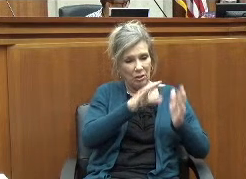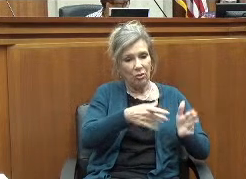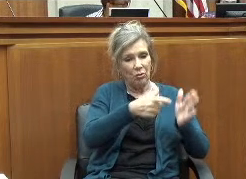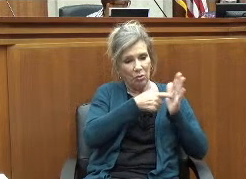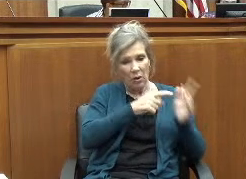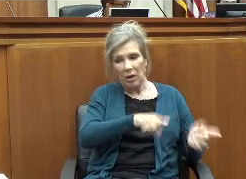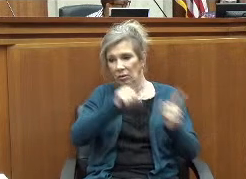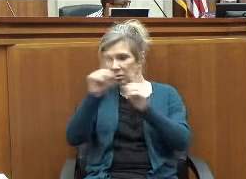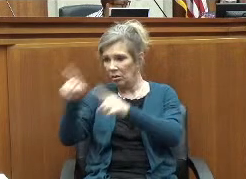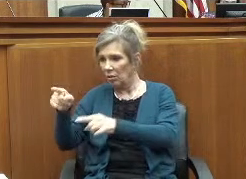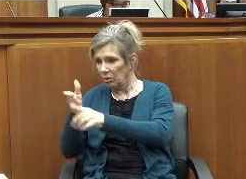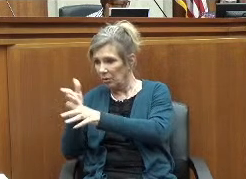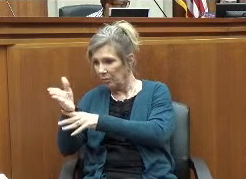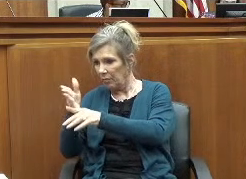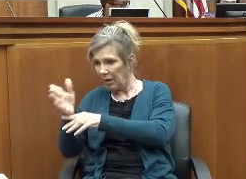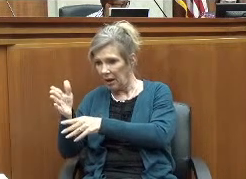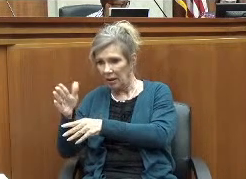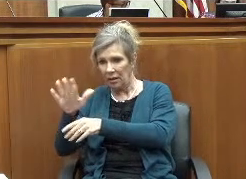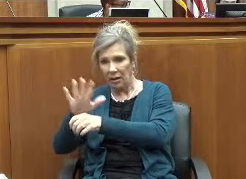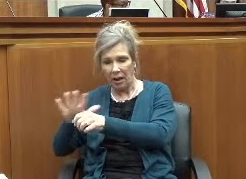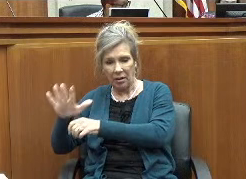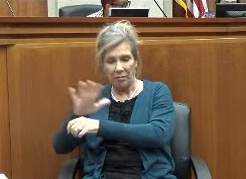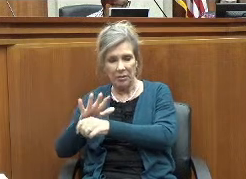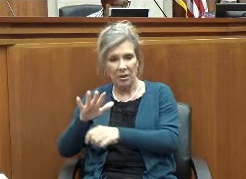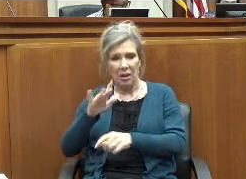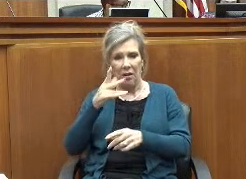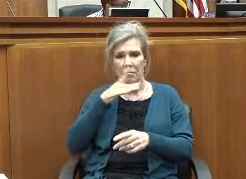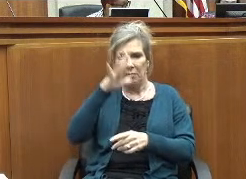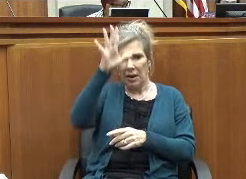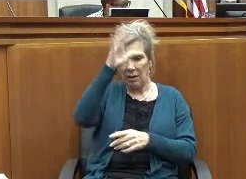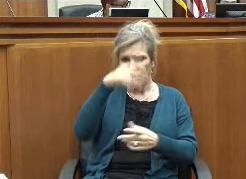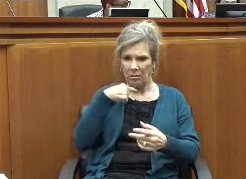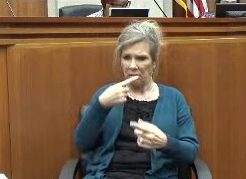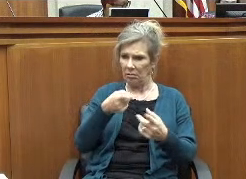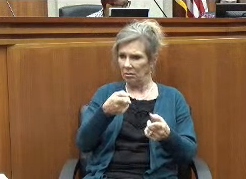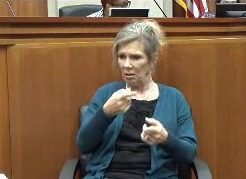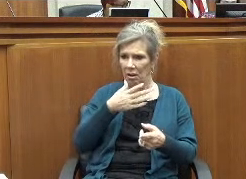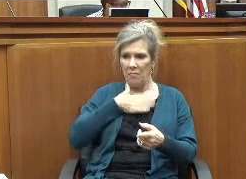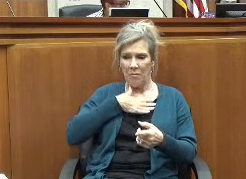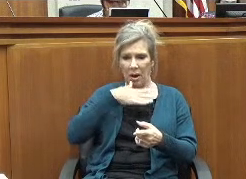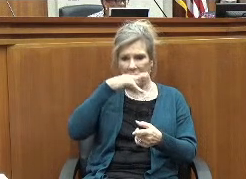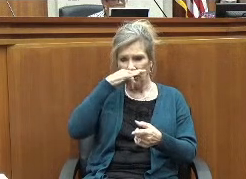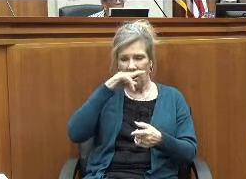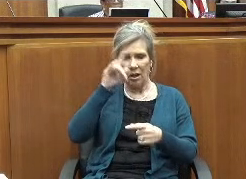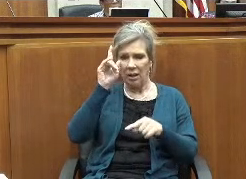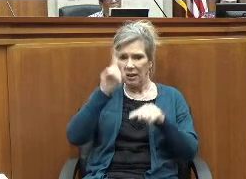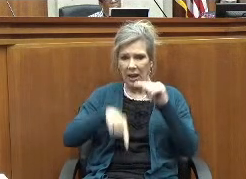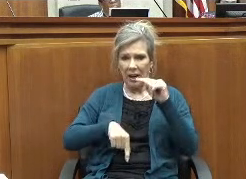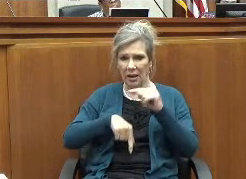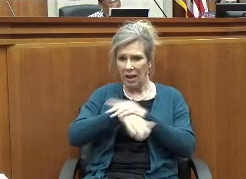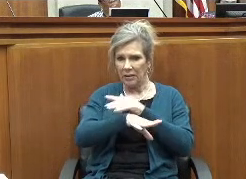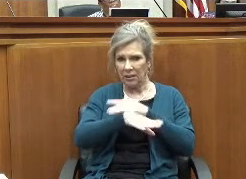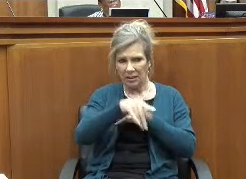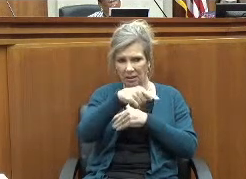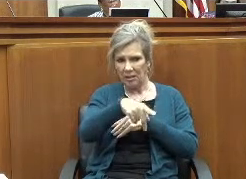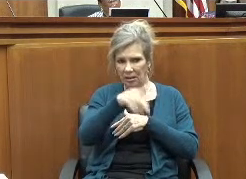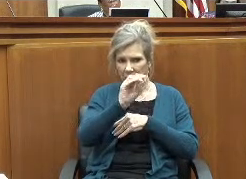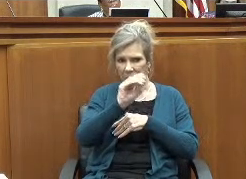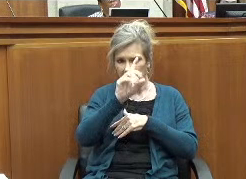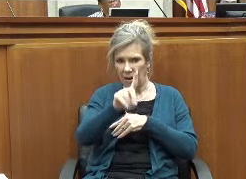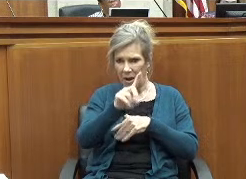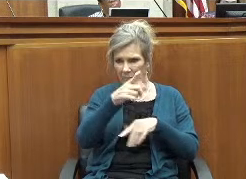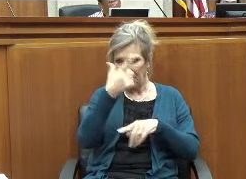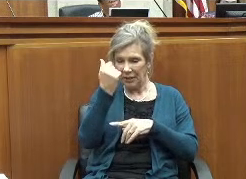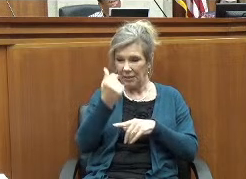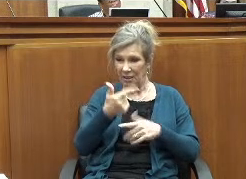website. Parents look at this and they say, my child cannot access this pod because there is